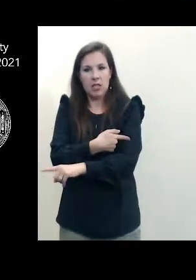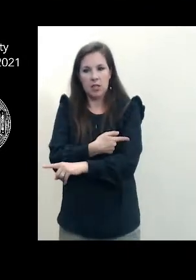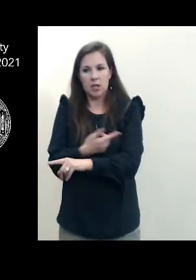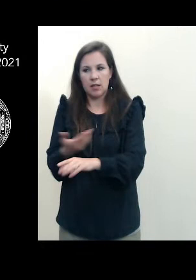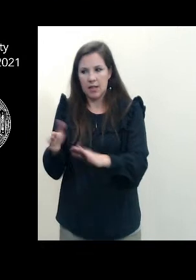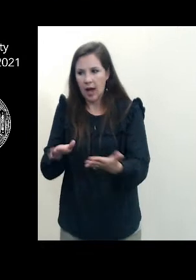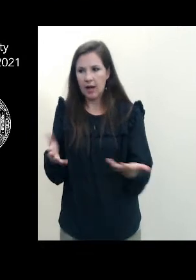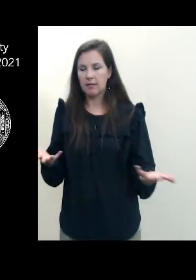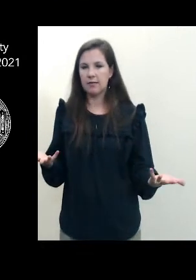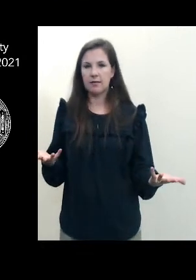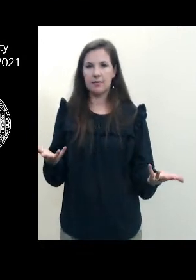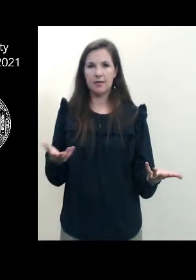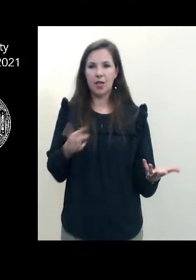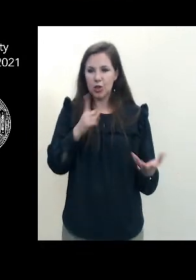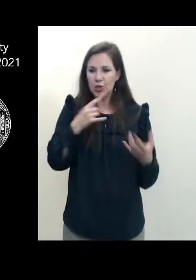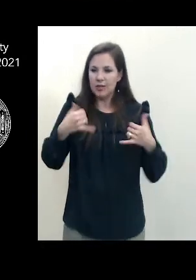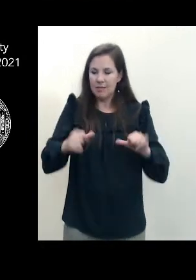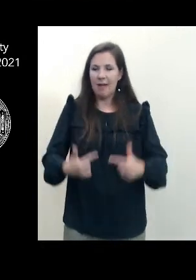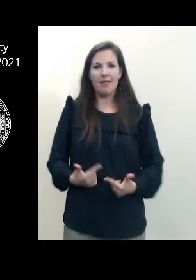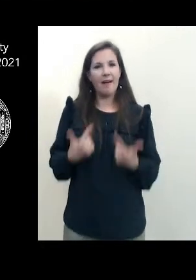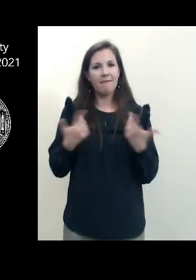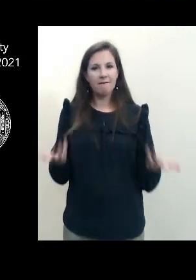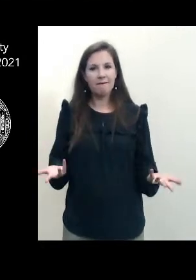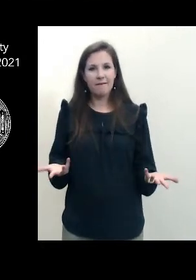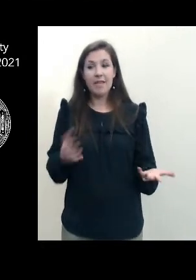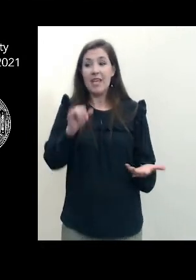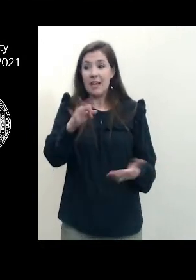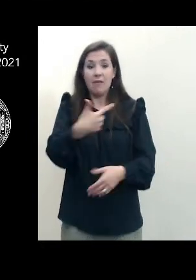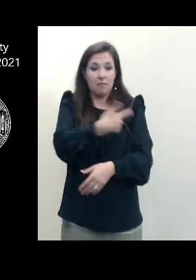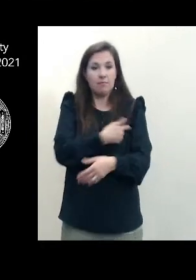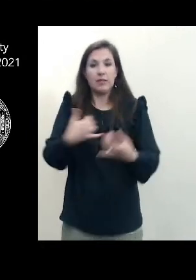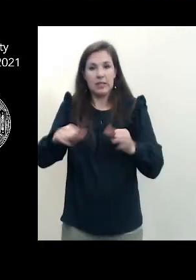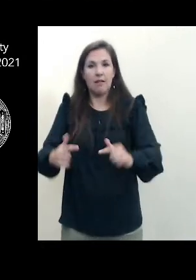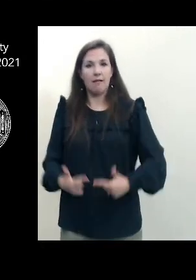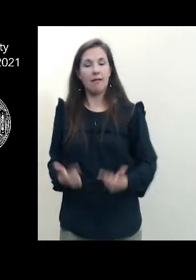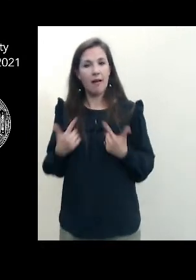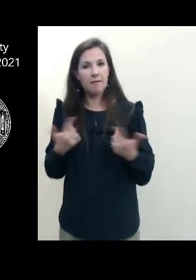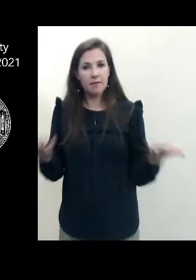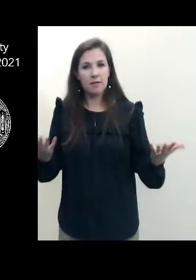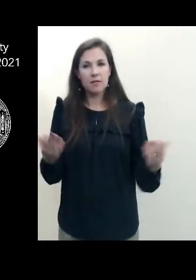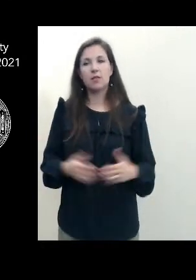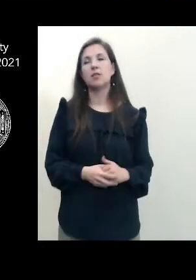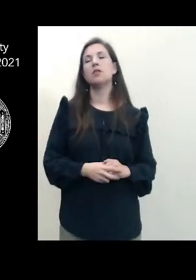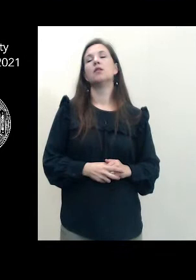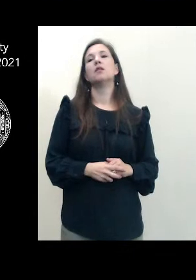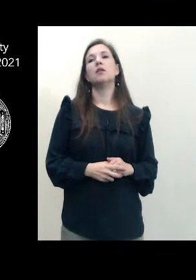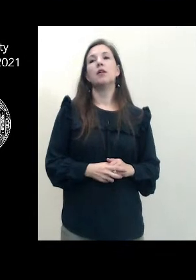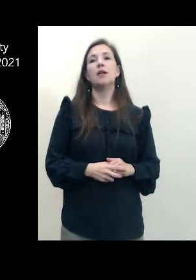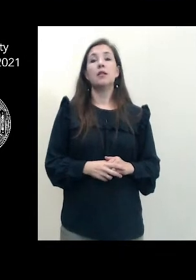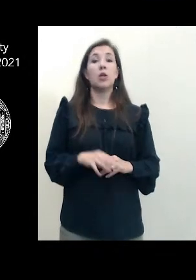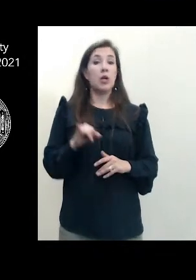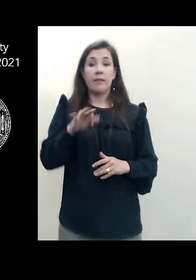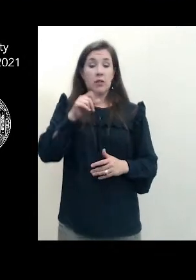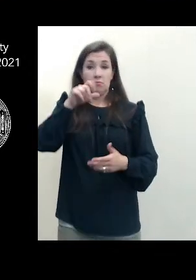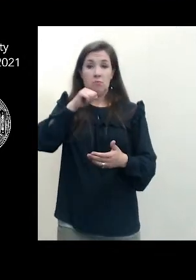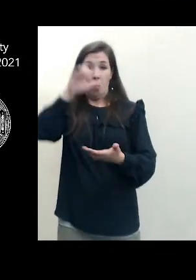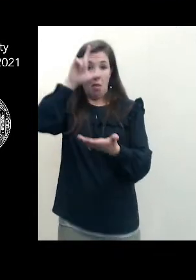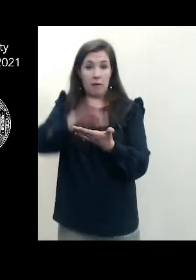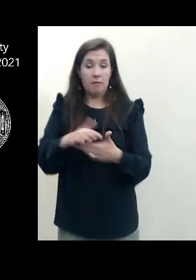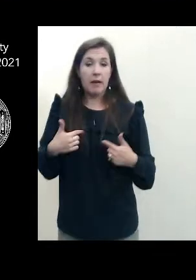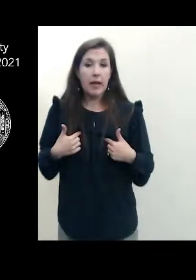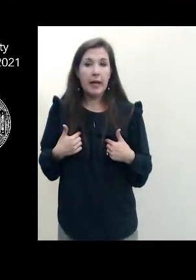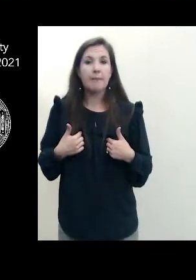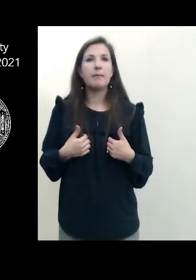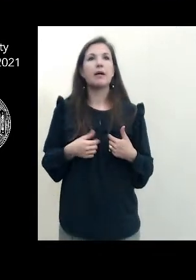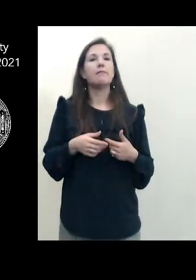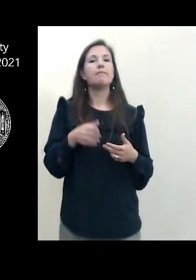who should be alive today, and in all likelihood would be alive today if they had been vaccinated. And if you don't believe me, just